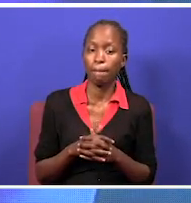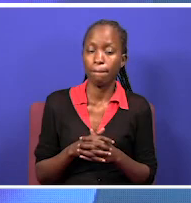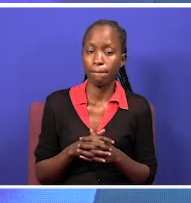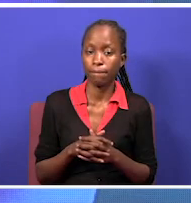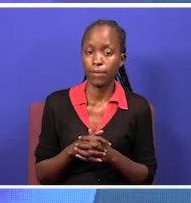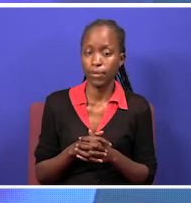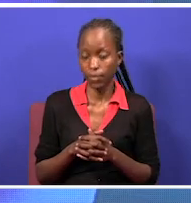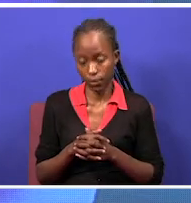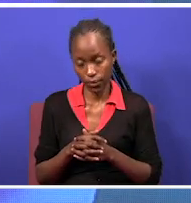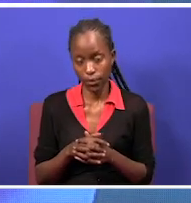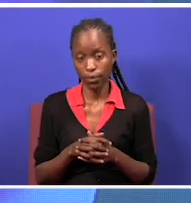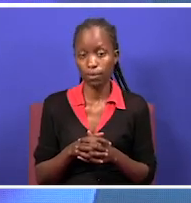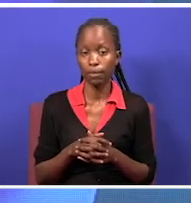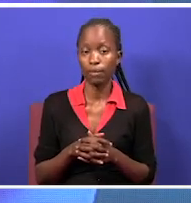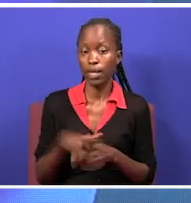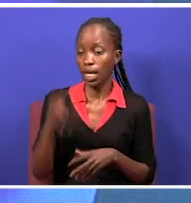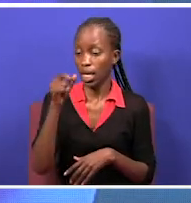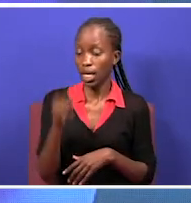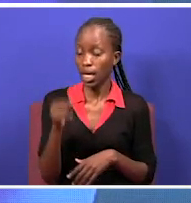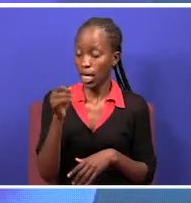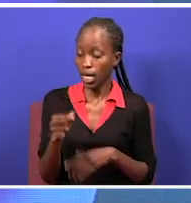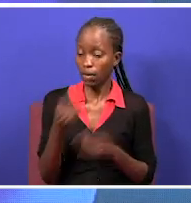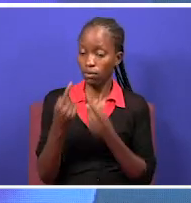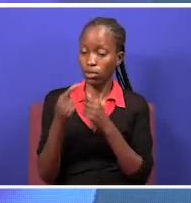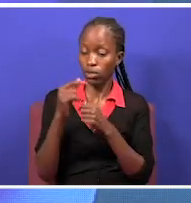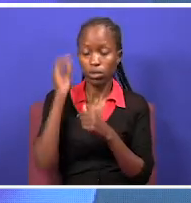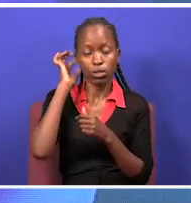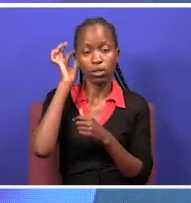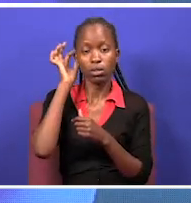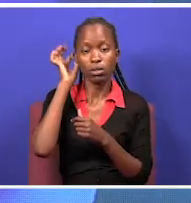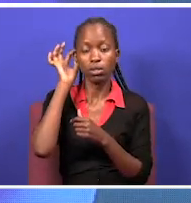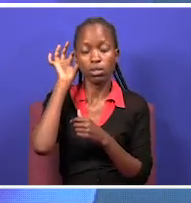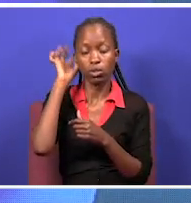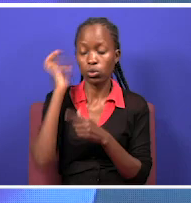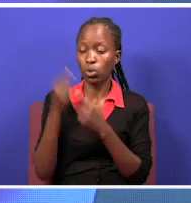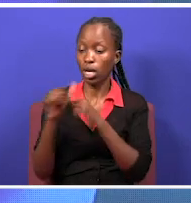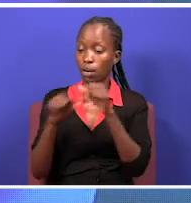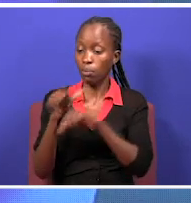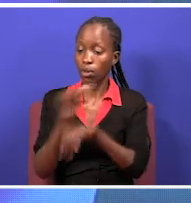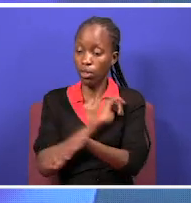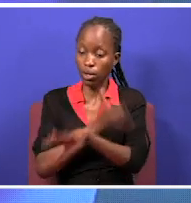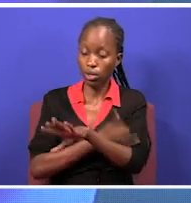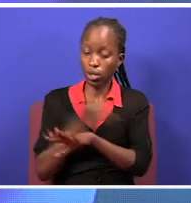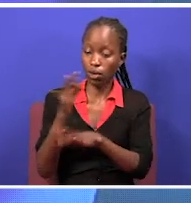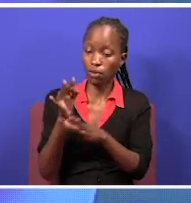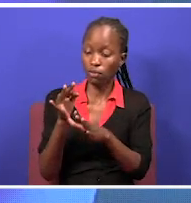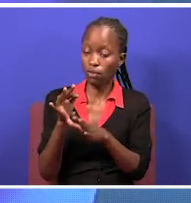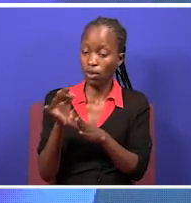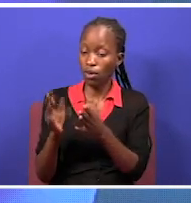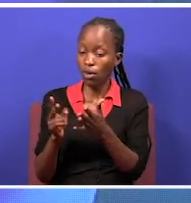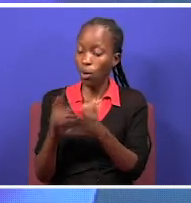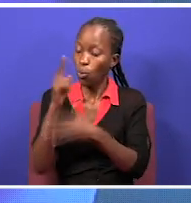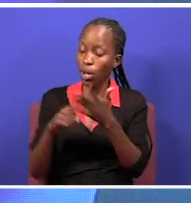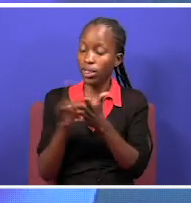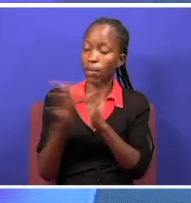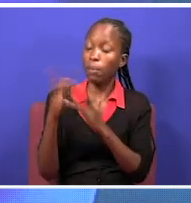we, you know, if we point out the authority of scripture over the, you know, ongoing conduct of the